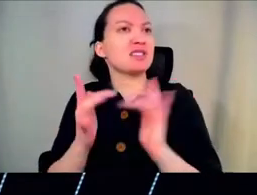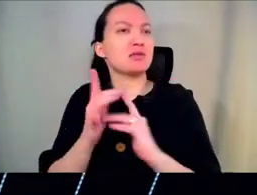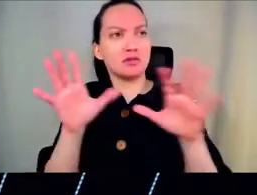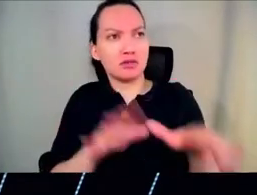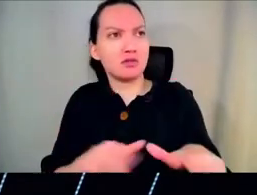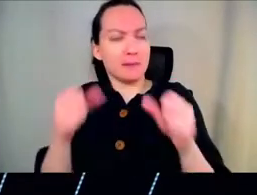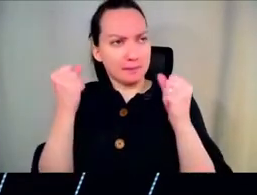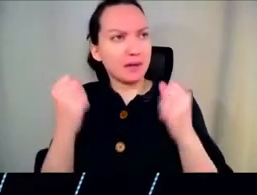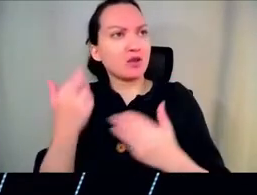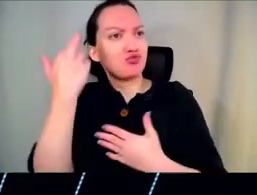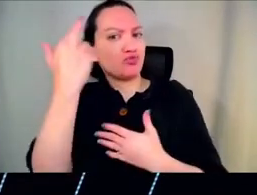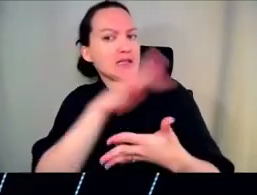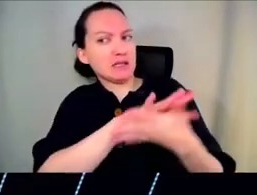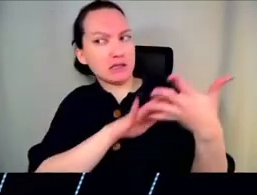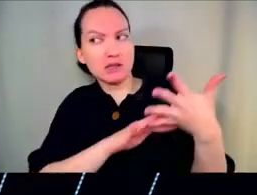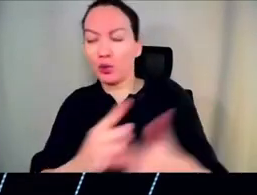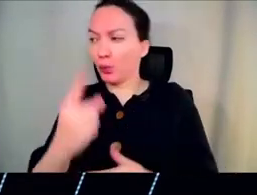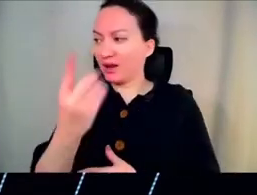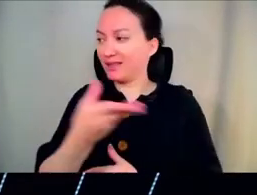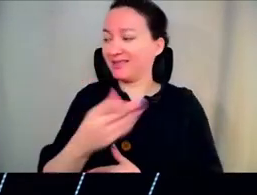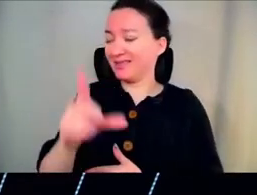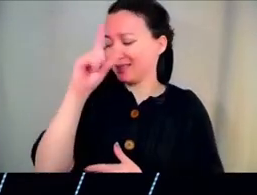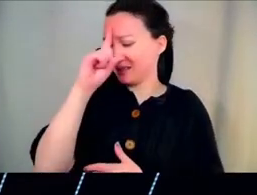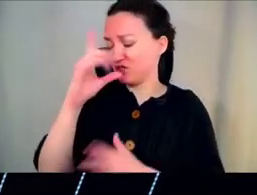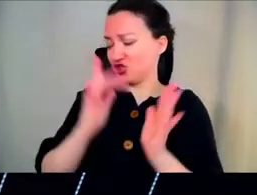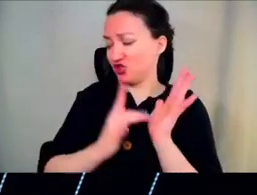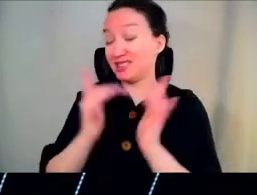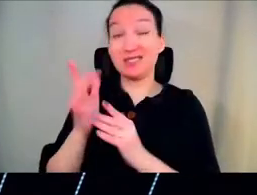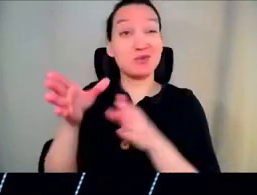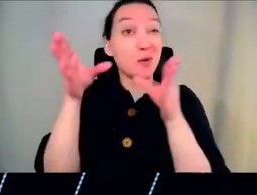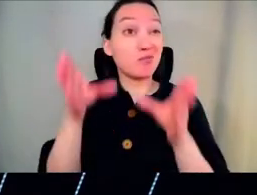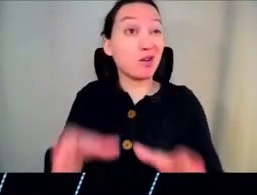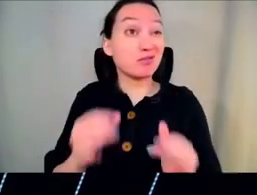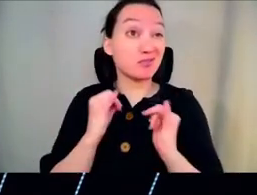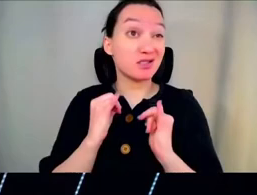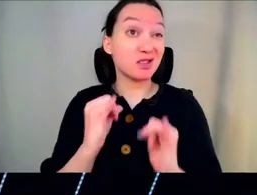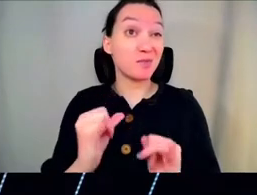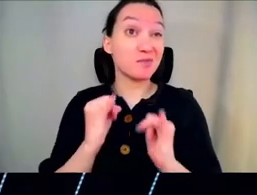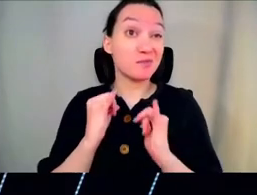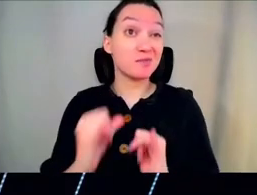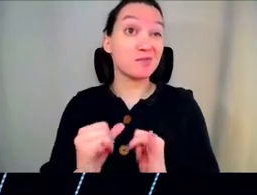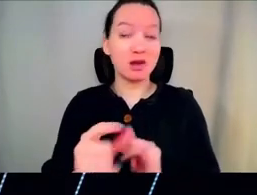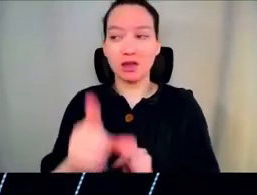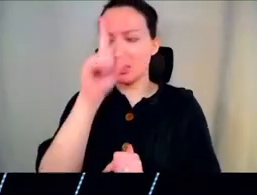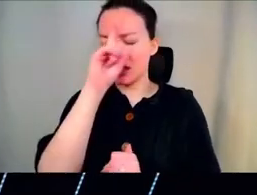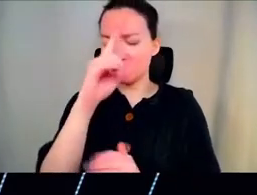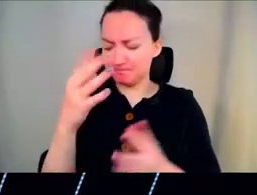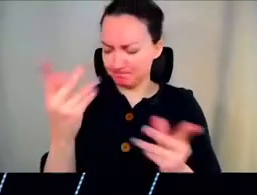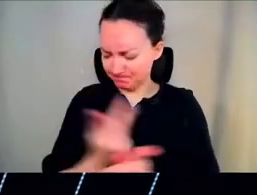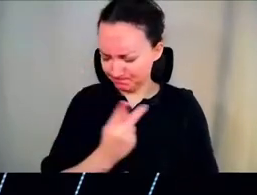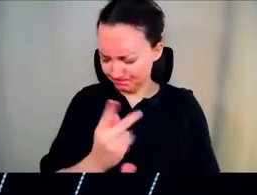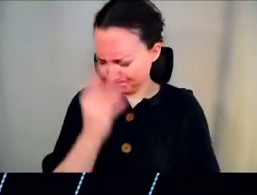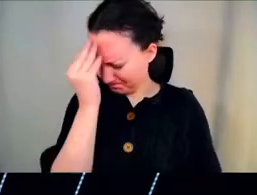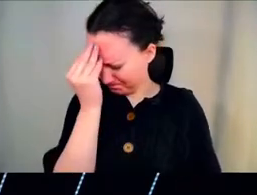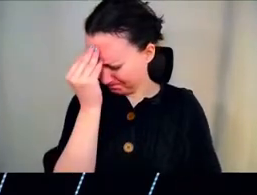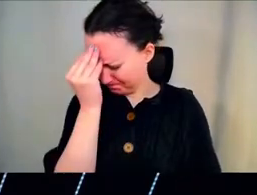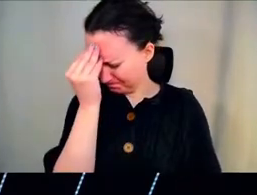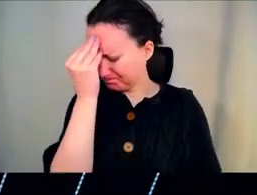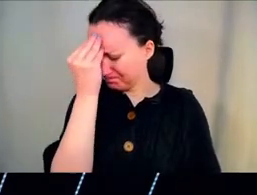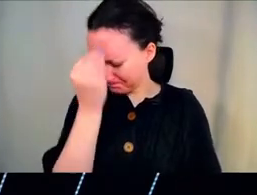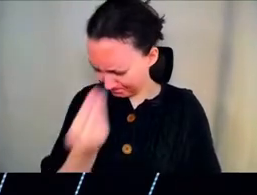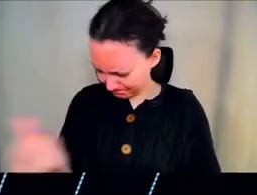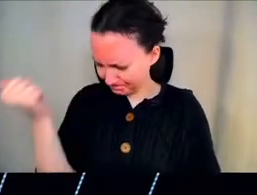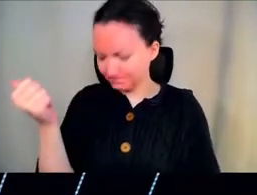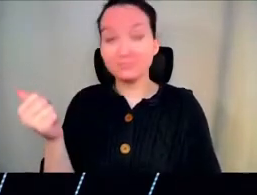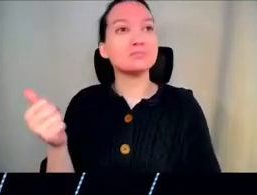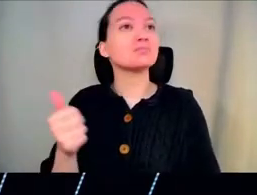for a lot of reasons. One of them, I think, is because Jesus was a human being like we are human beings. And I think he needed to clear his head. There's all this stuff. Jesus